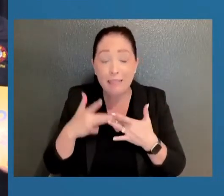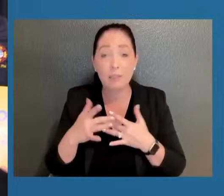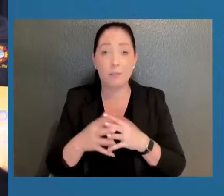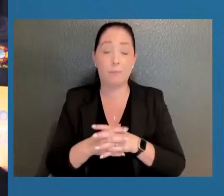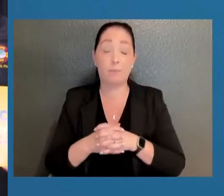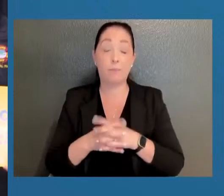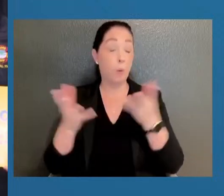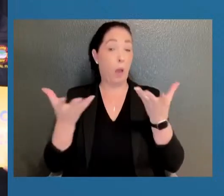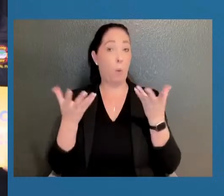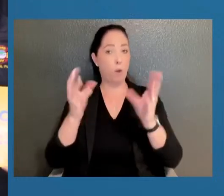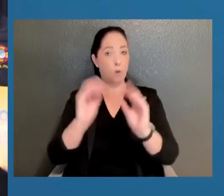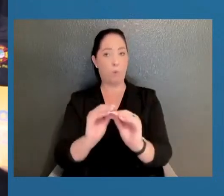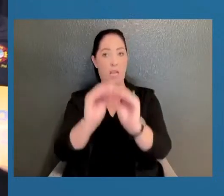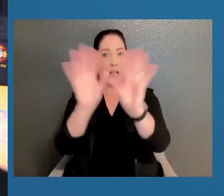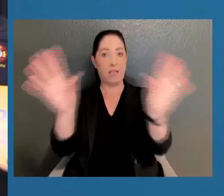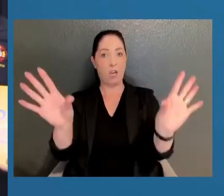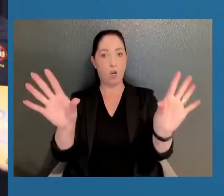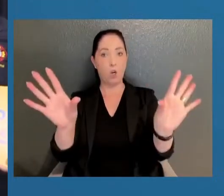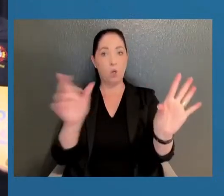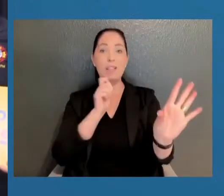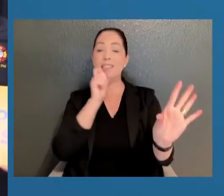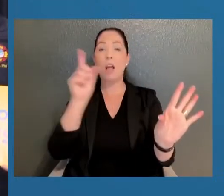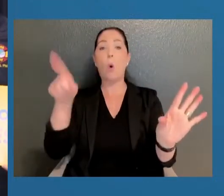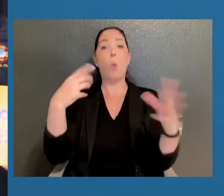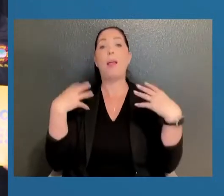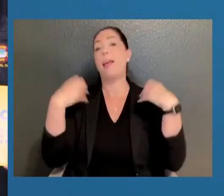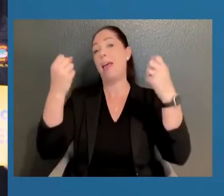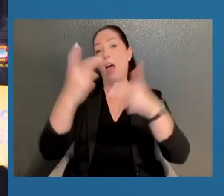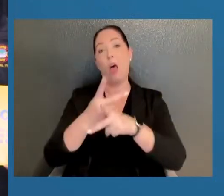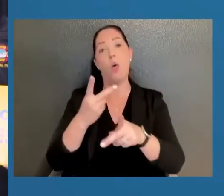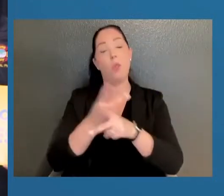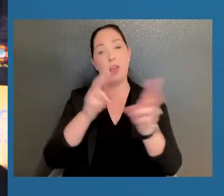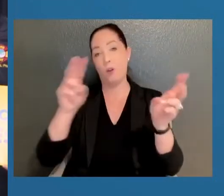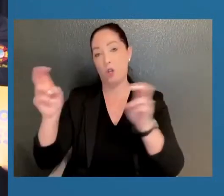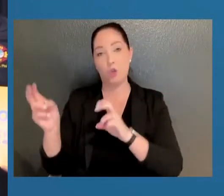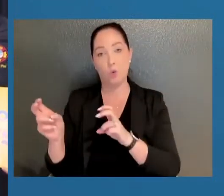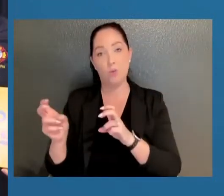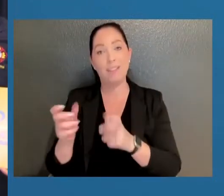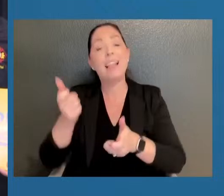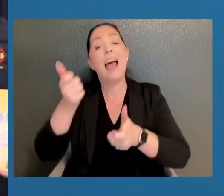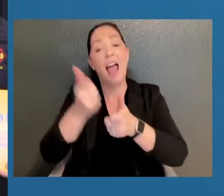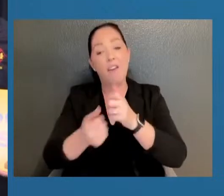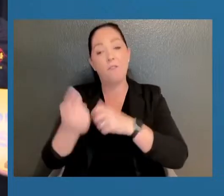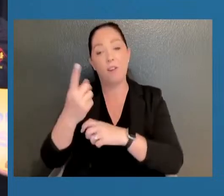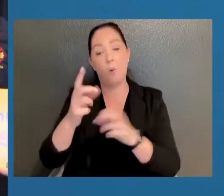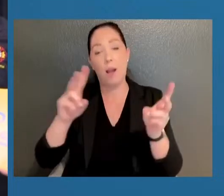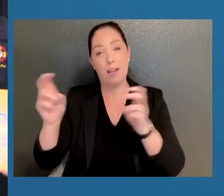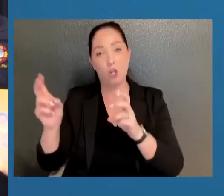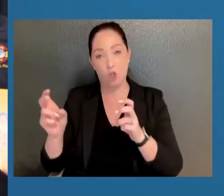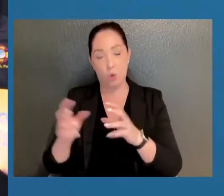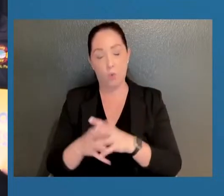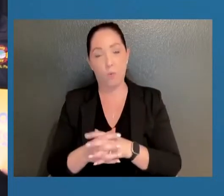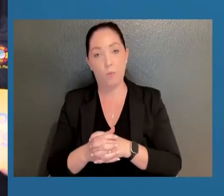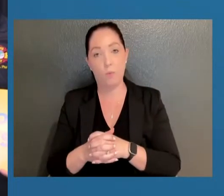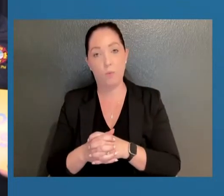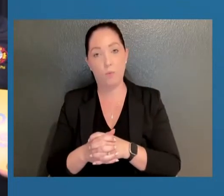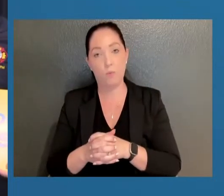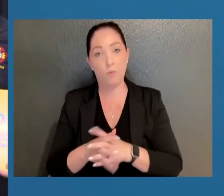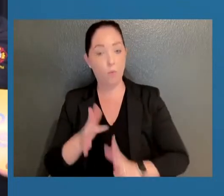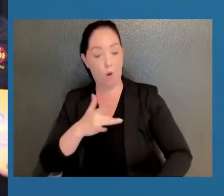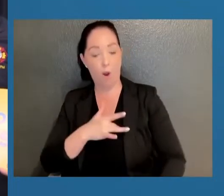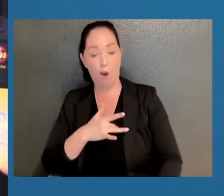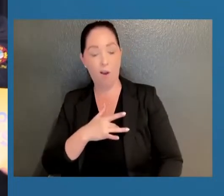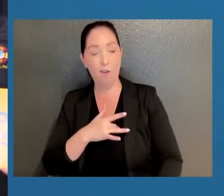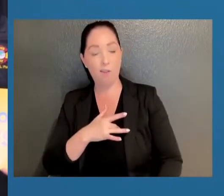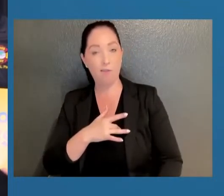clear that this is not just a healthcare issue, it's everyone's issue. The heart doesn't know any color.